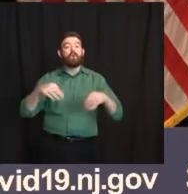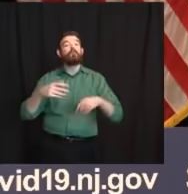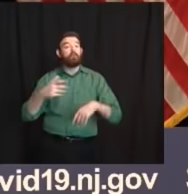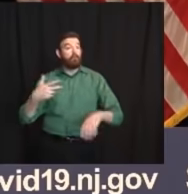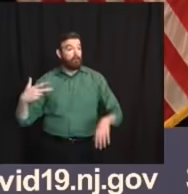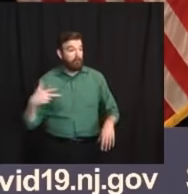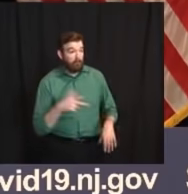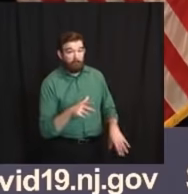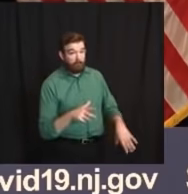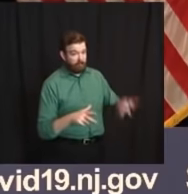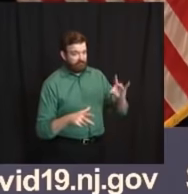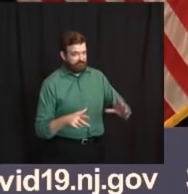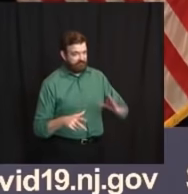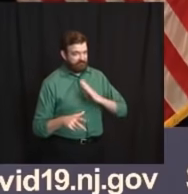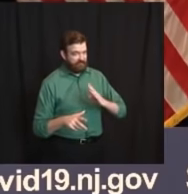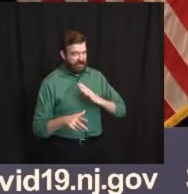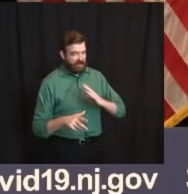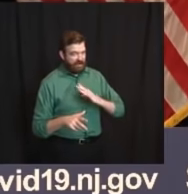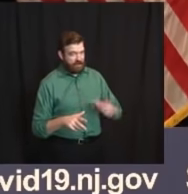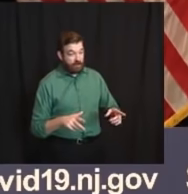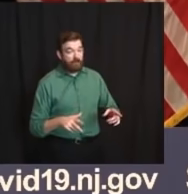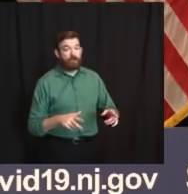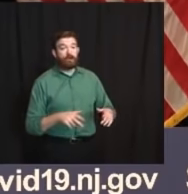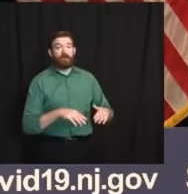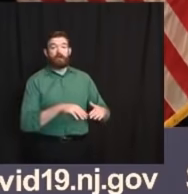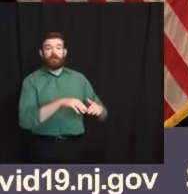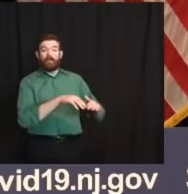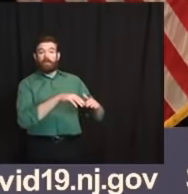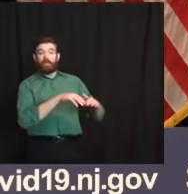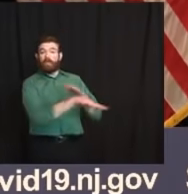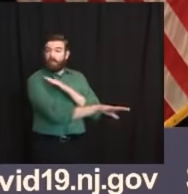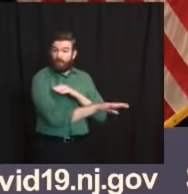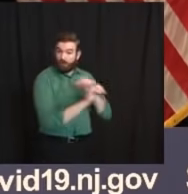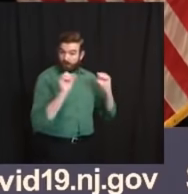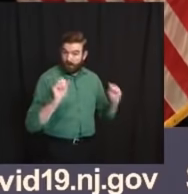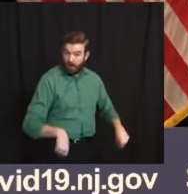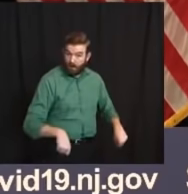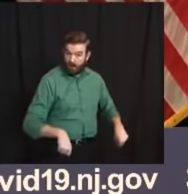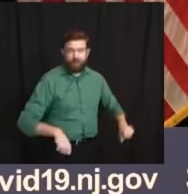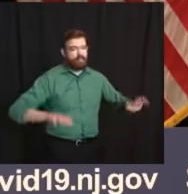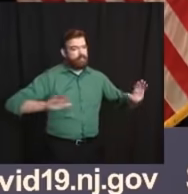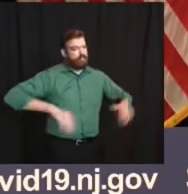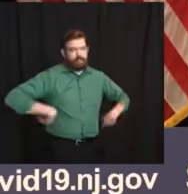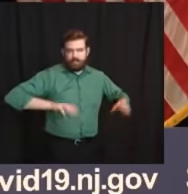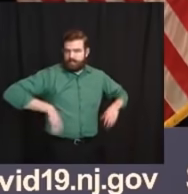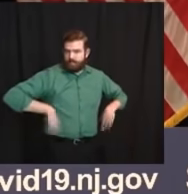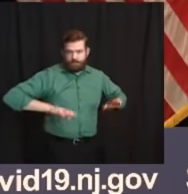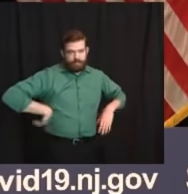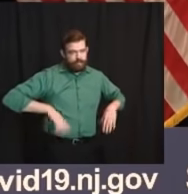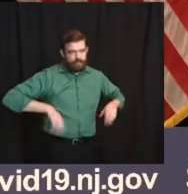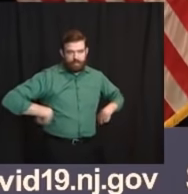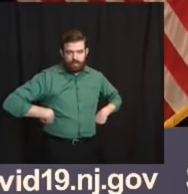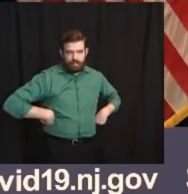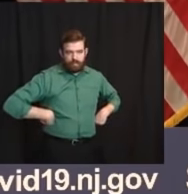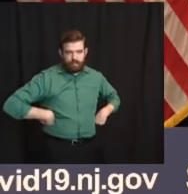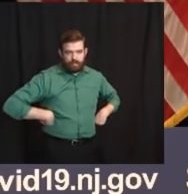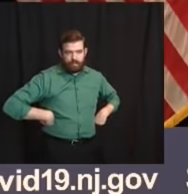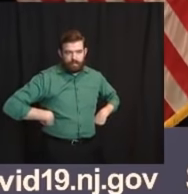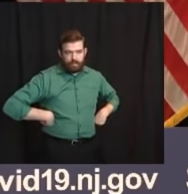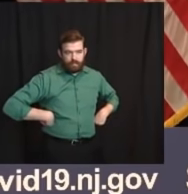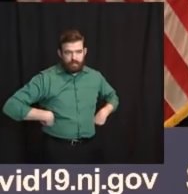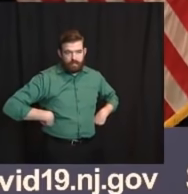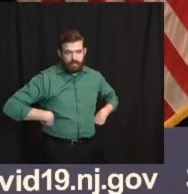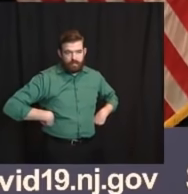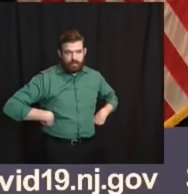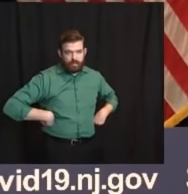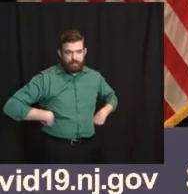moving around is better than indoors when you're sitting down. And that's a difference, and I want to acknowledge that that's a difference.